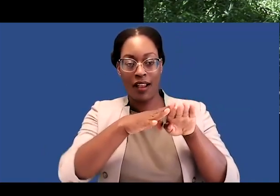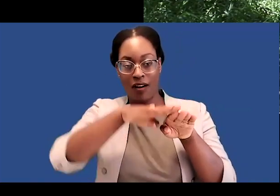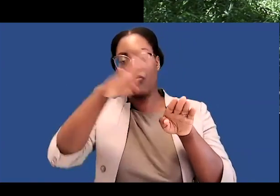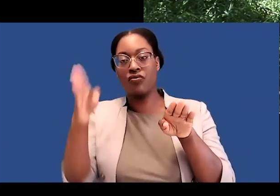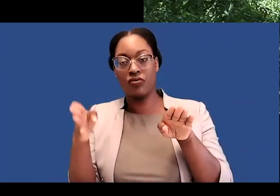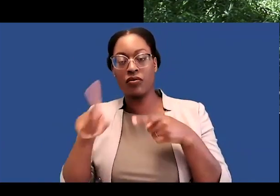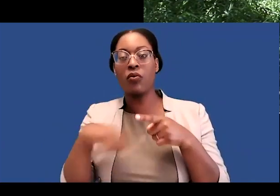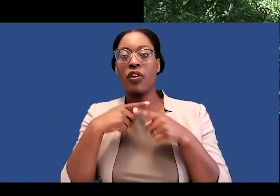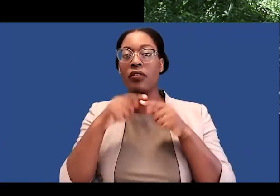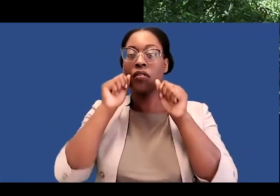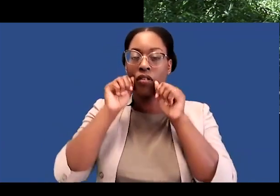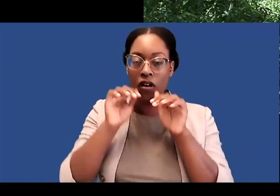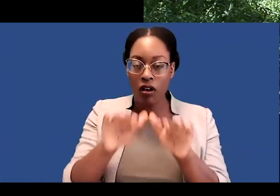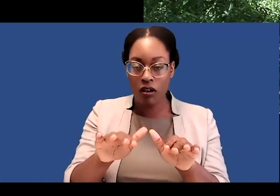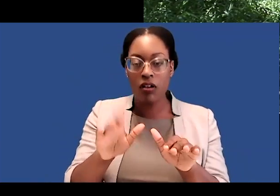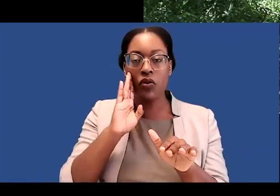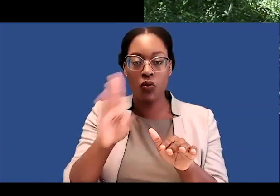curve.